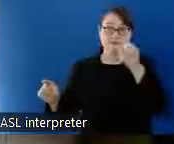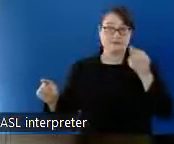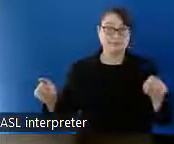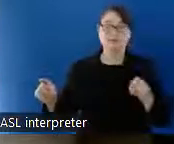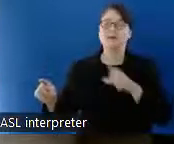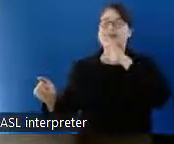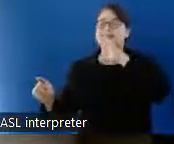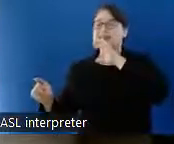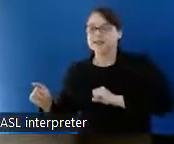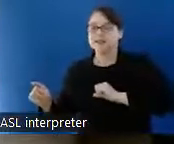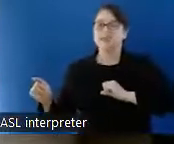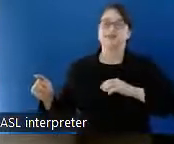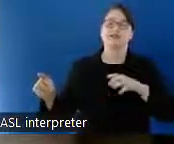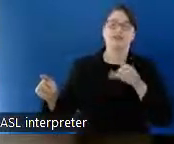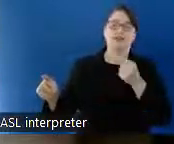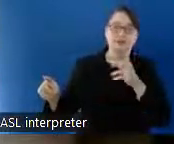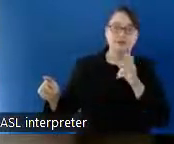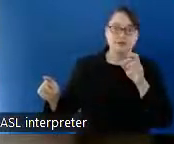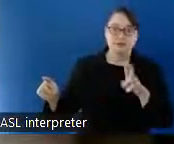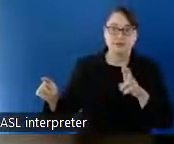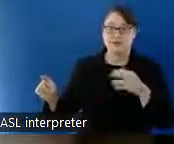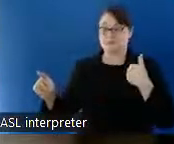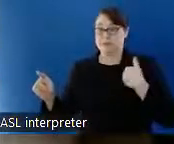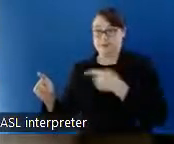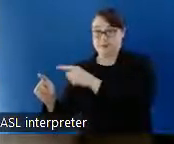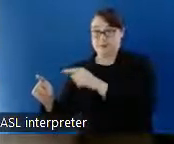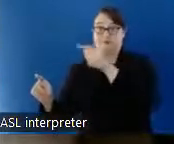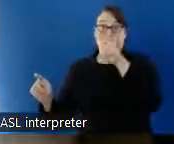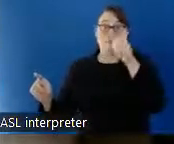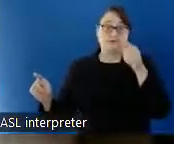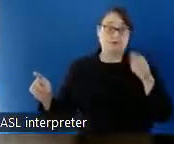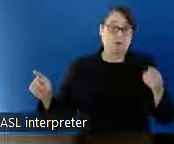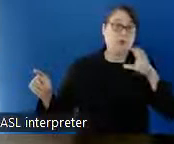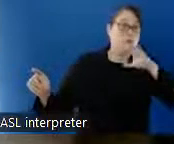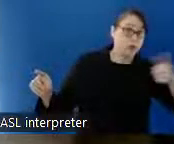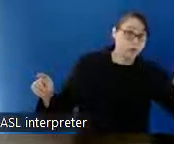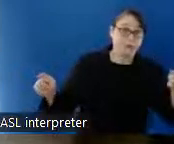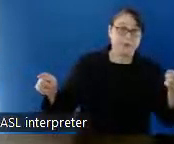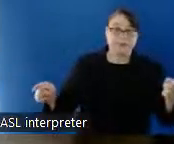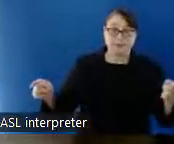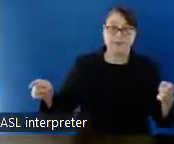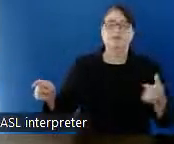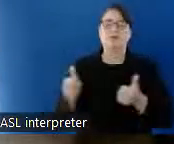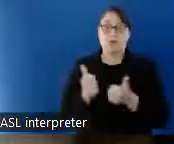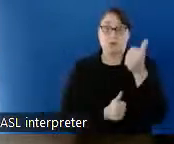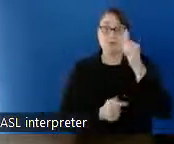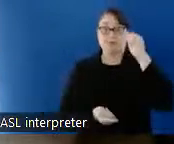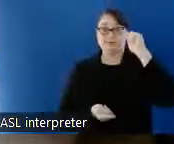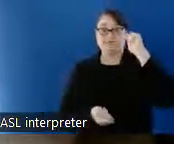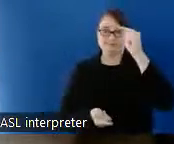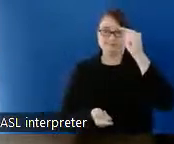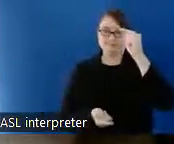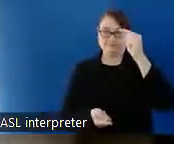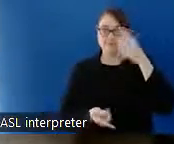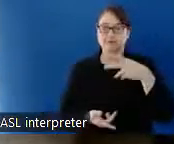bars represent younger to older people with monkeypox. For reference, the age group with the most cases is shown in the tallest bar in the center,